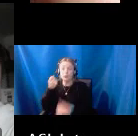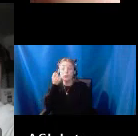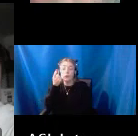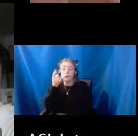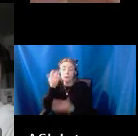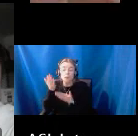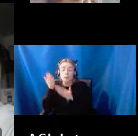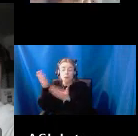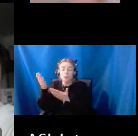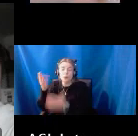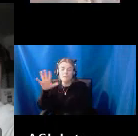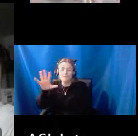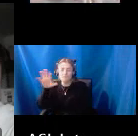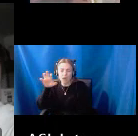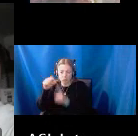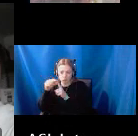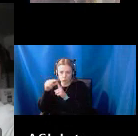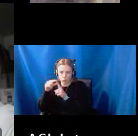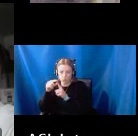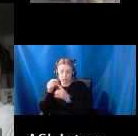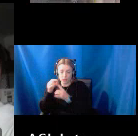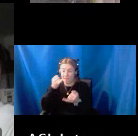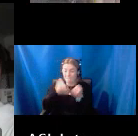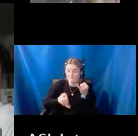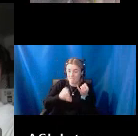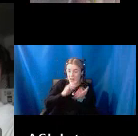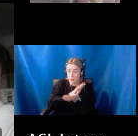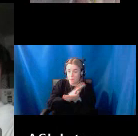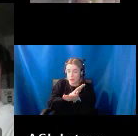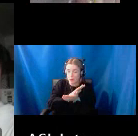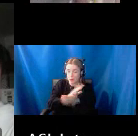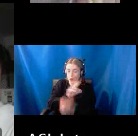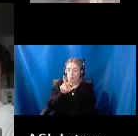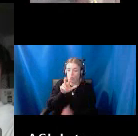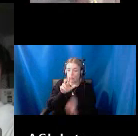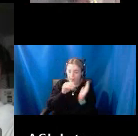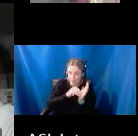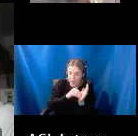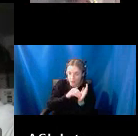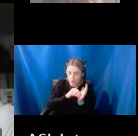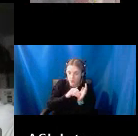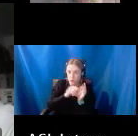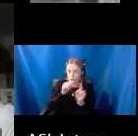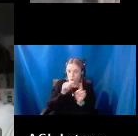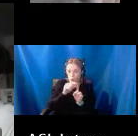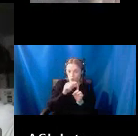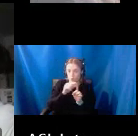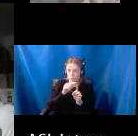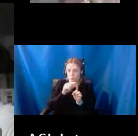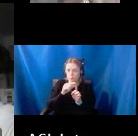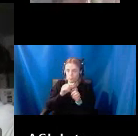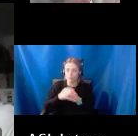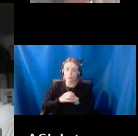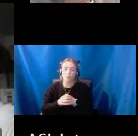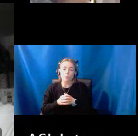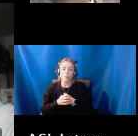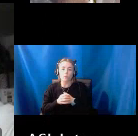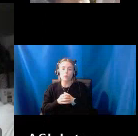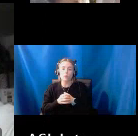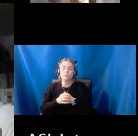here. But your proposal is going to lead you into this 3,000 word document. Okay.